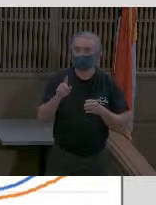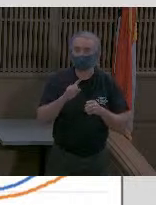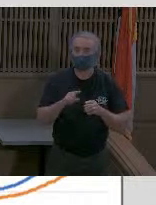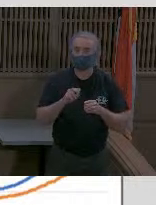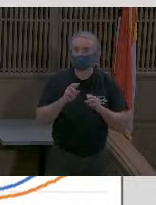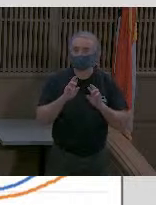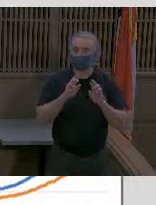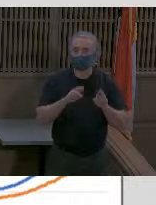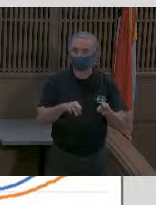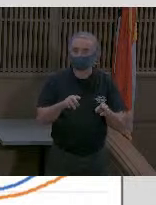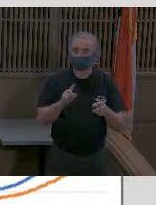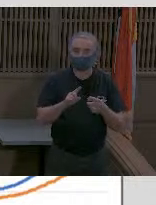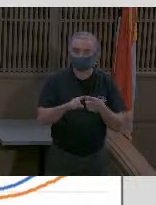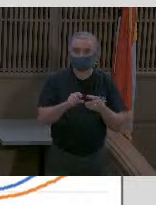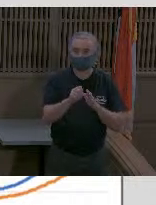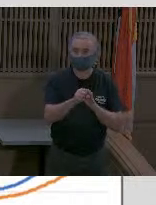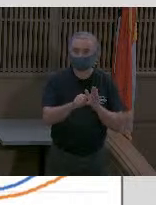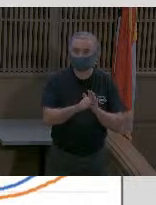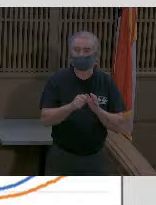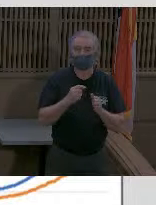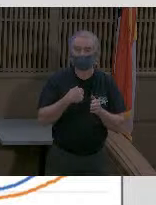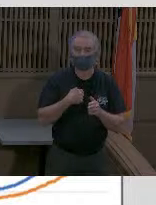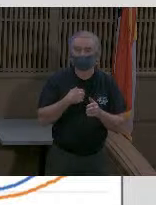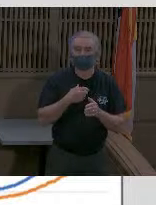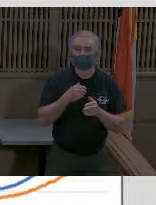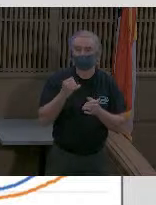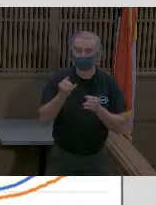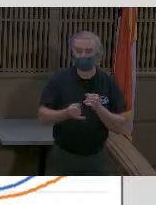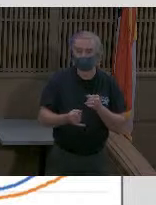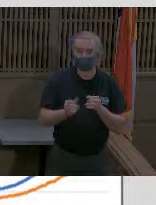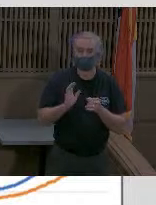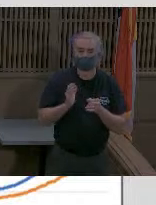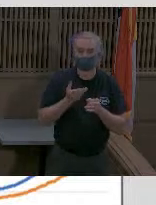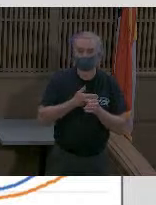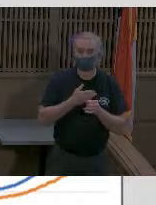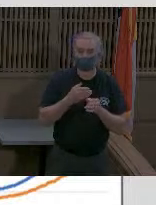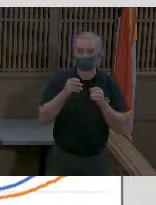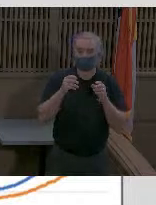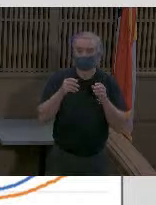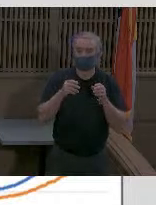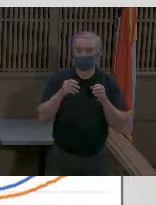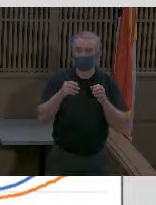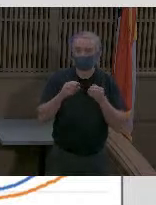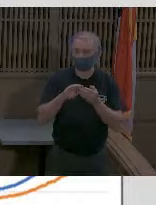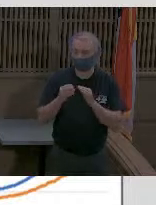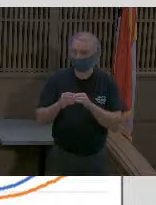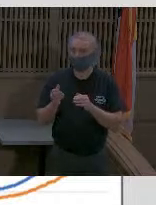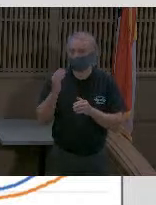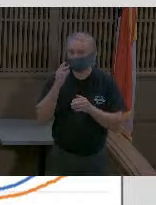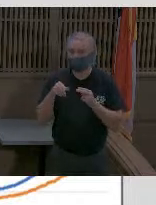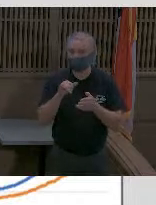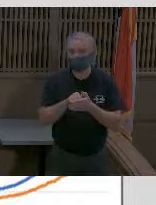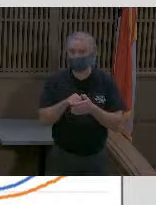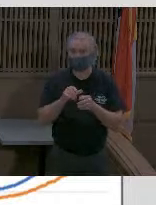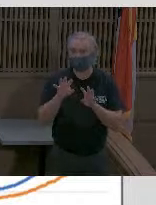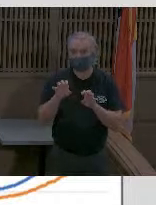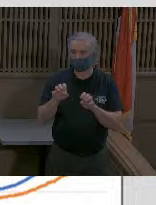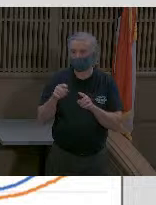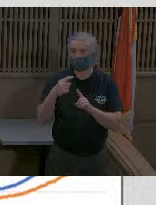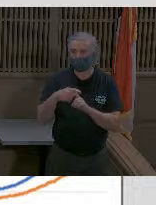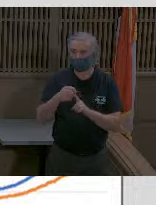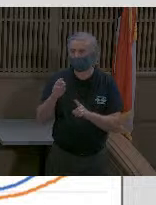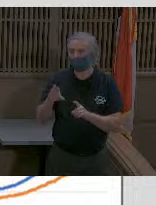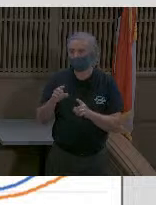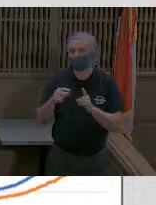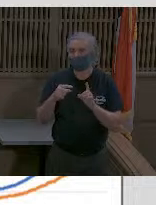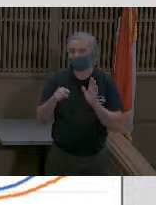and ultimately here in Daugherty County, our epidemiologists will know about it. So our numbers reflect all